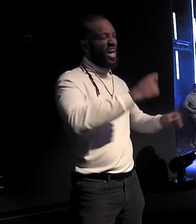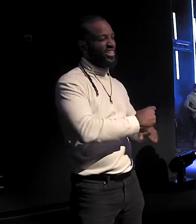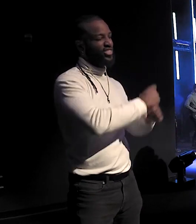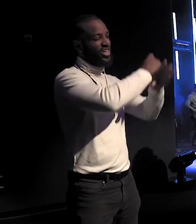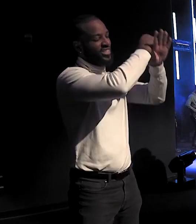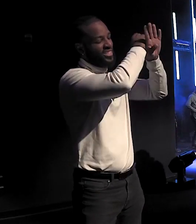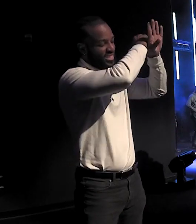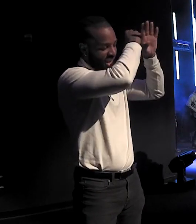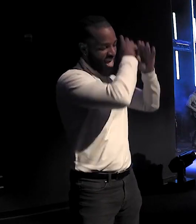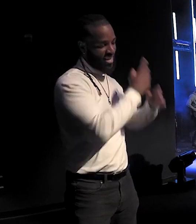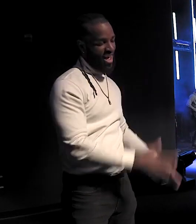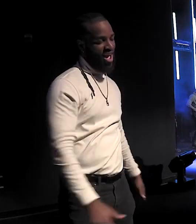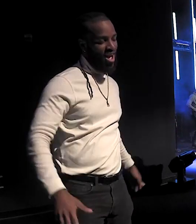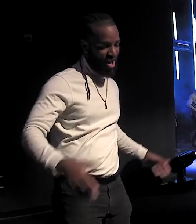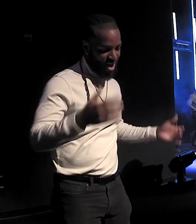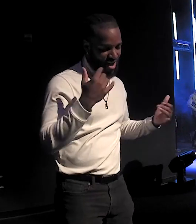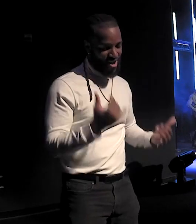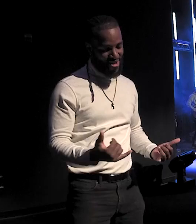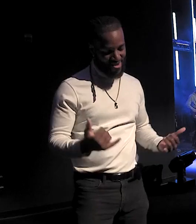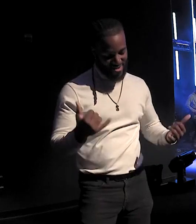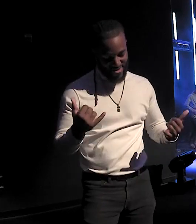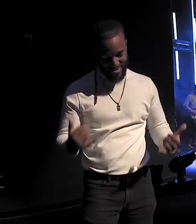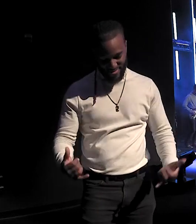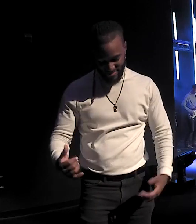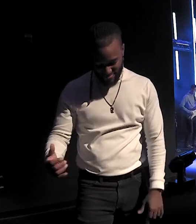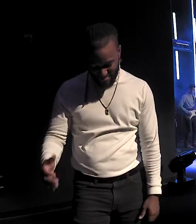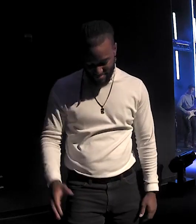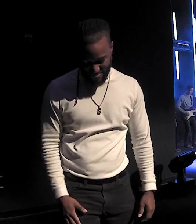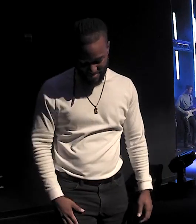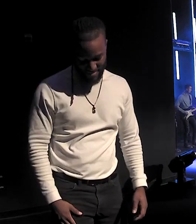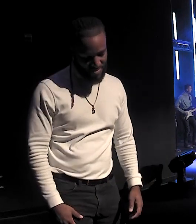those giants out there now.